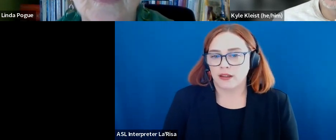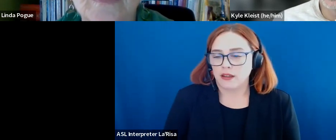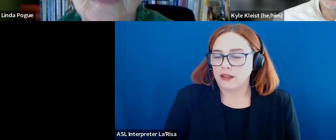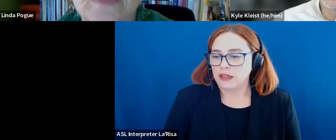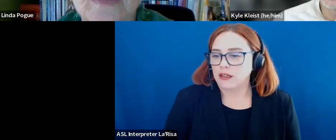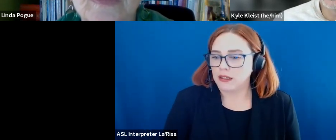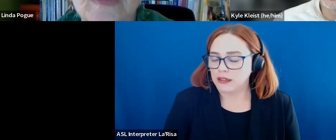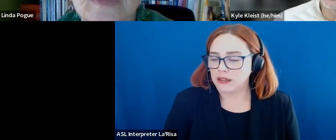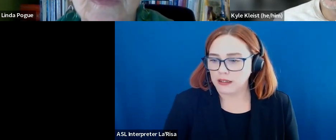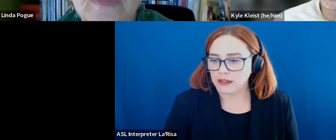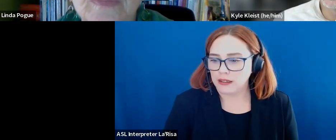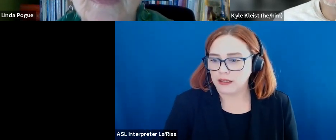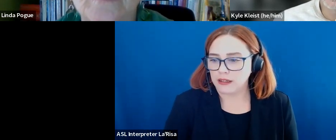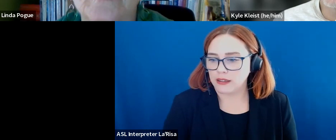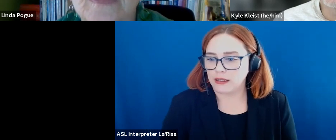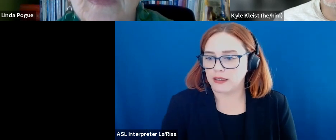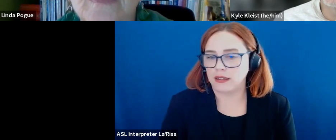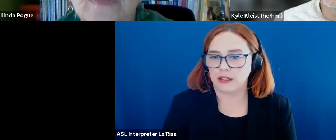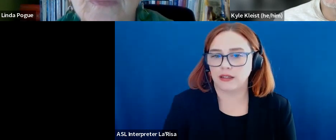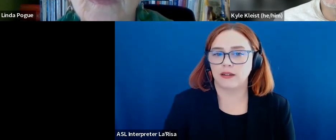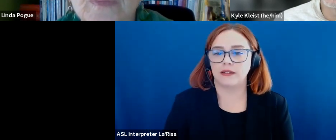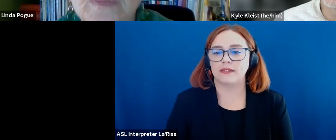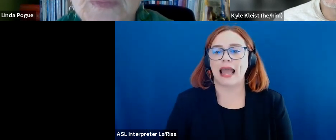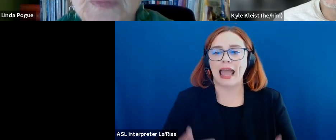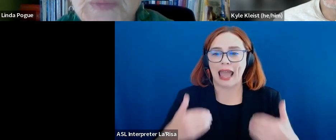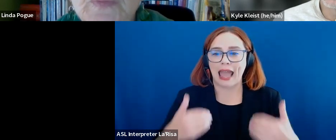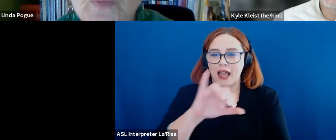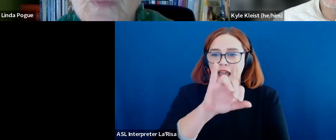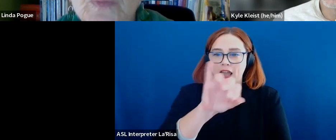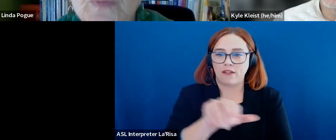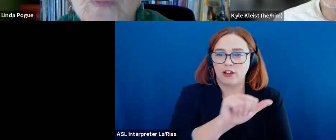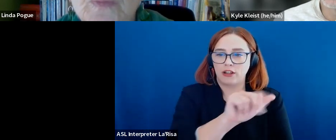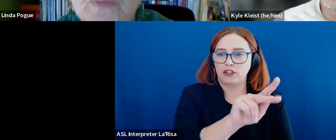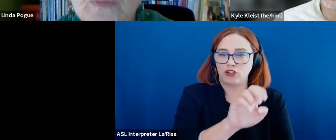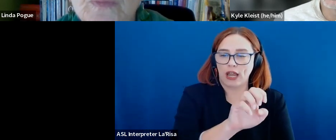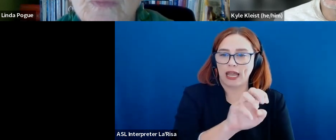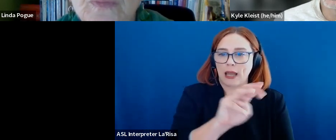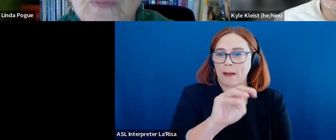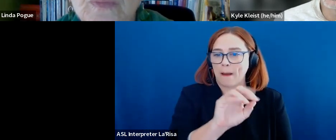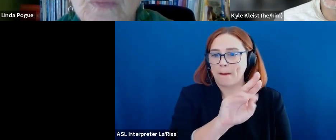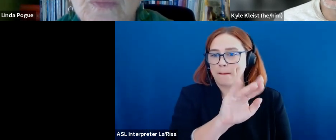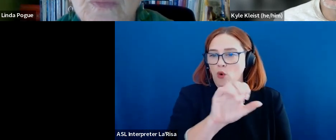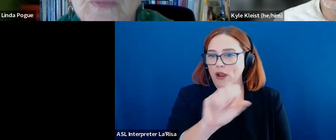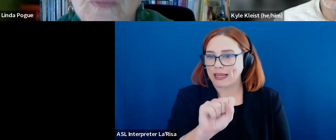is funding. Yeah. And then also, we have one,